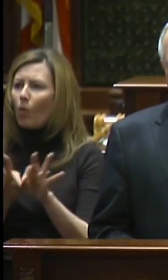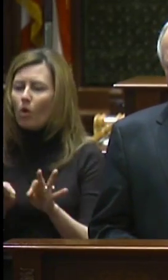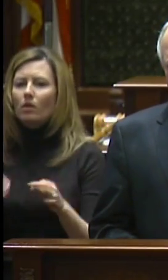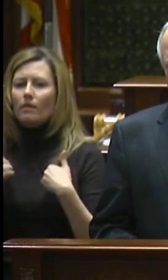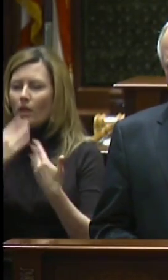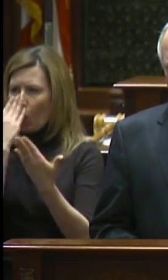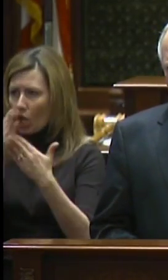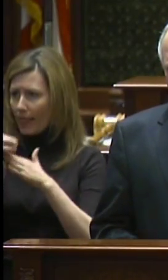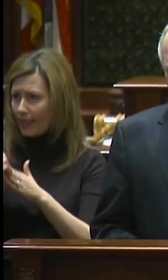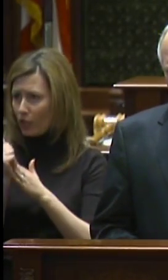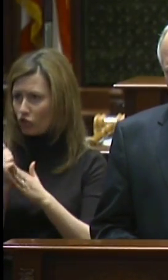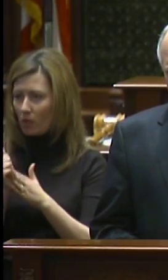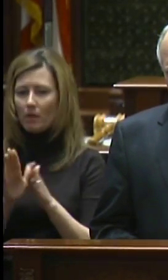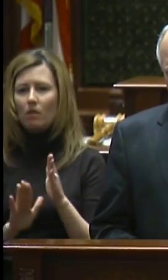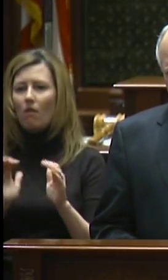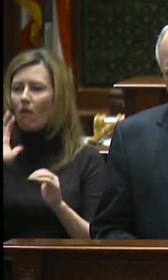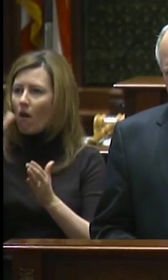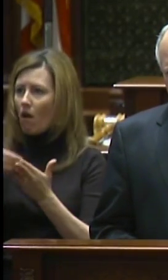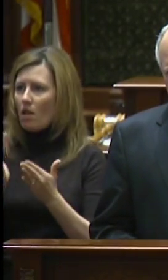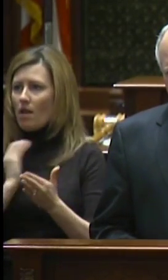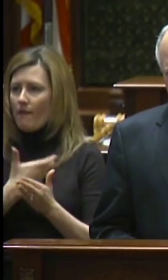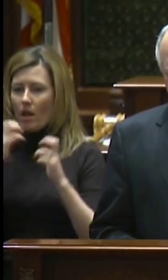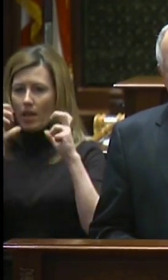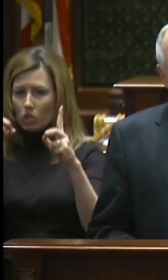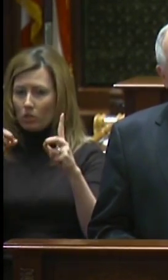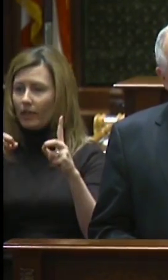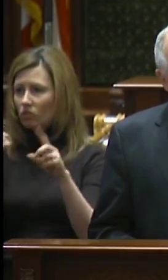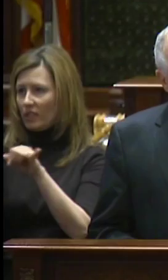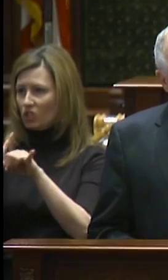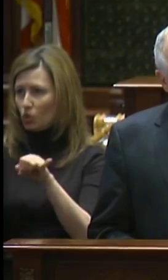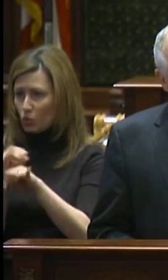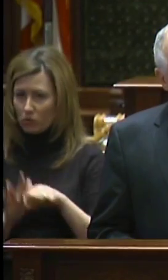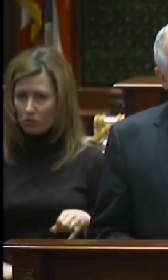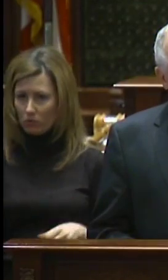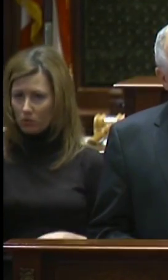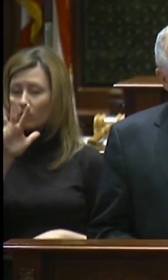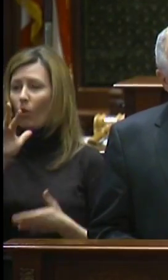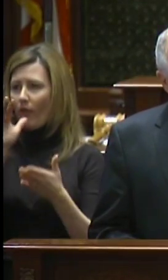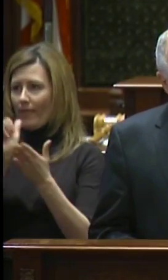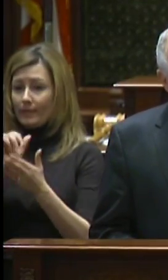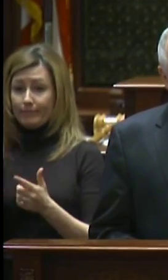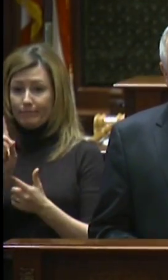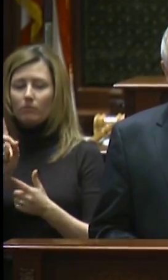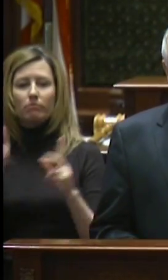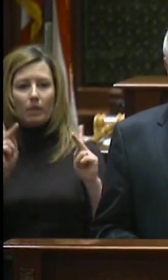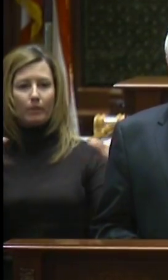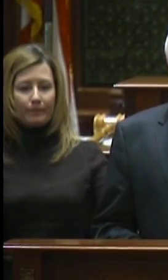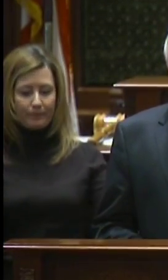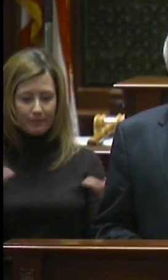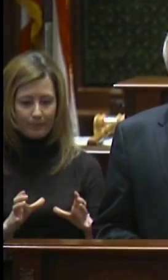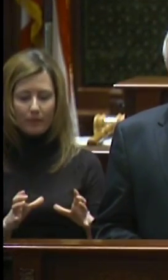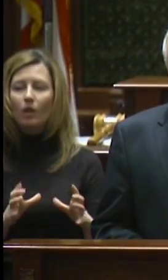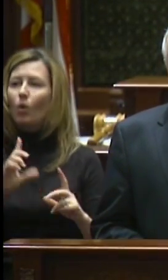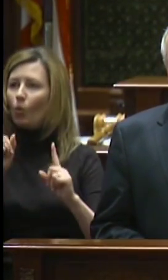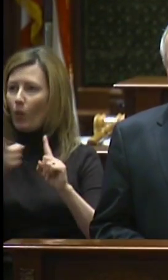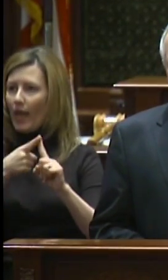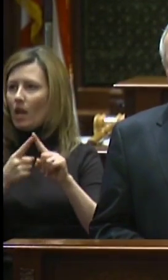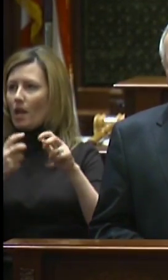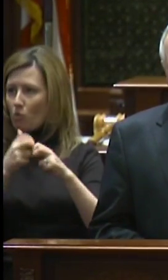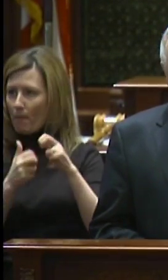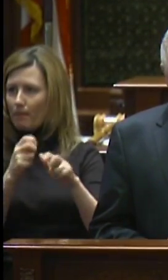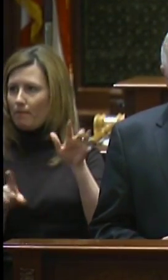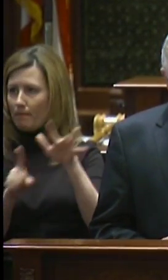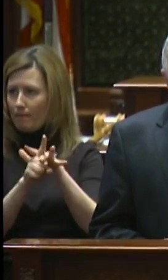good leadership at all of our educational institutions. So that's what democracy is, people coming together when a problem